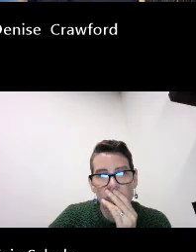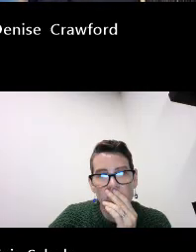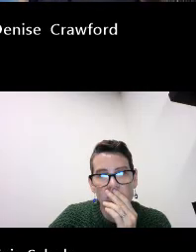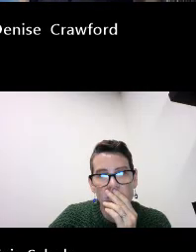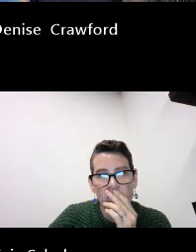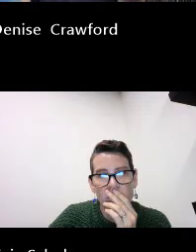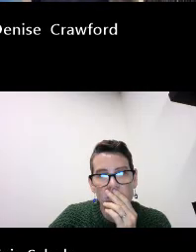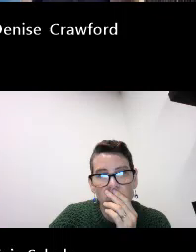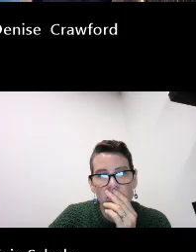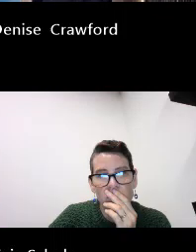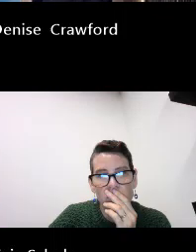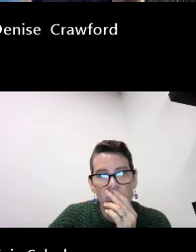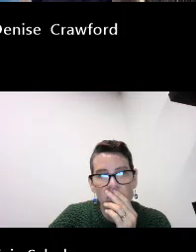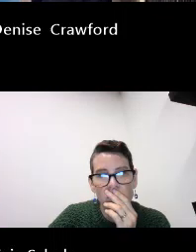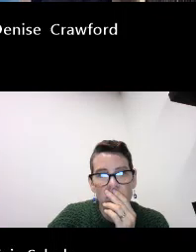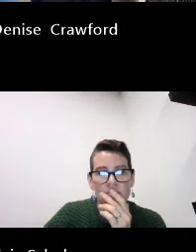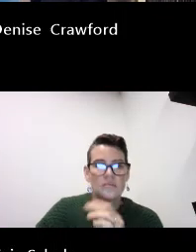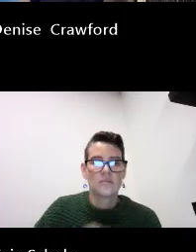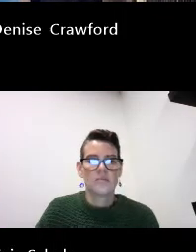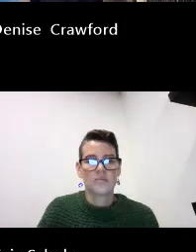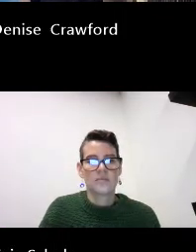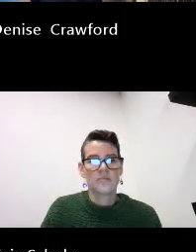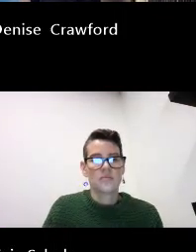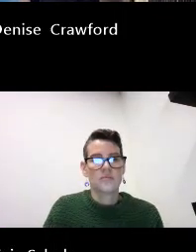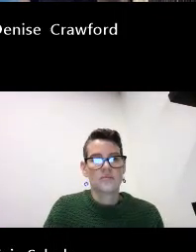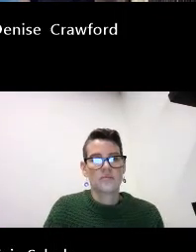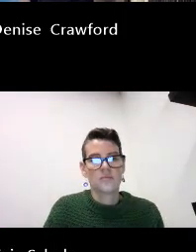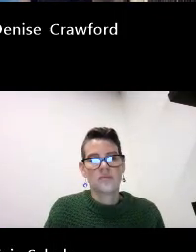on, November 15th at 5:00 for